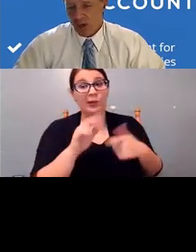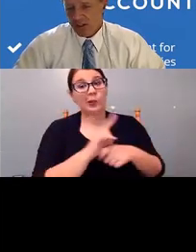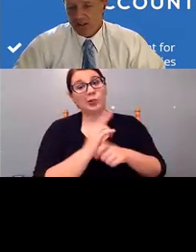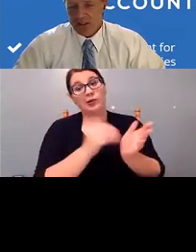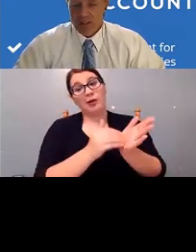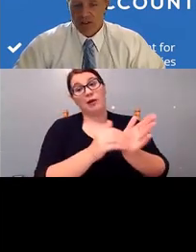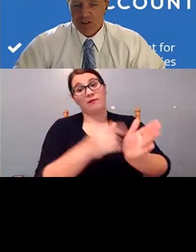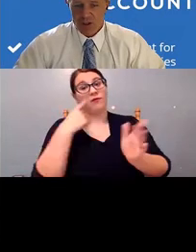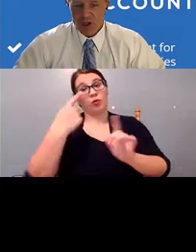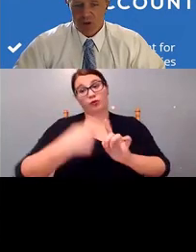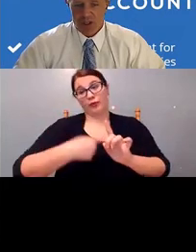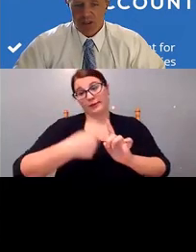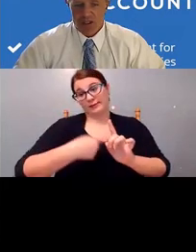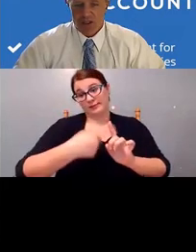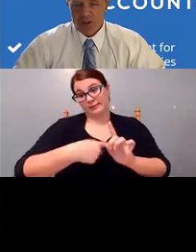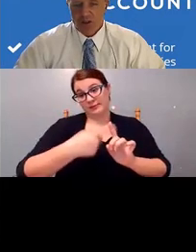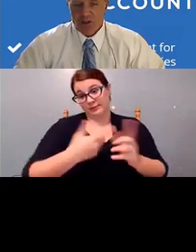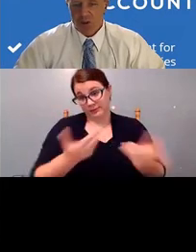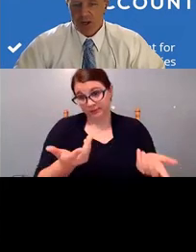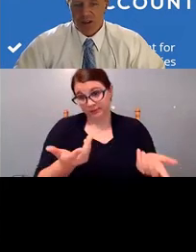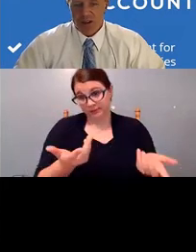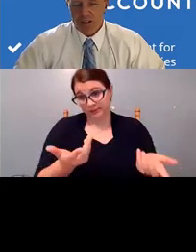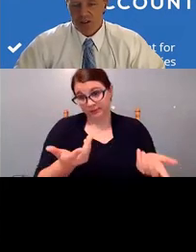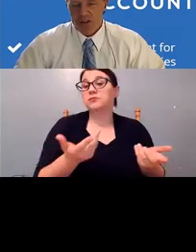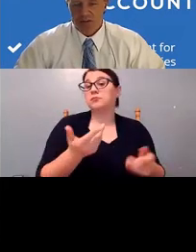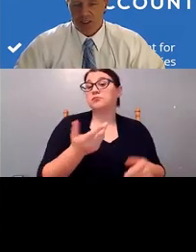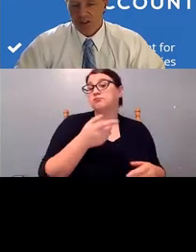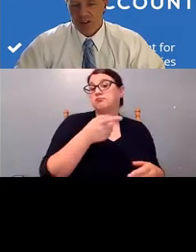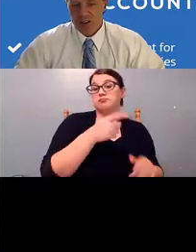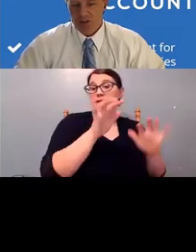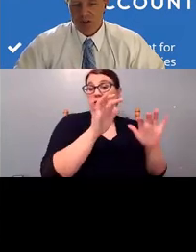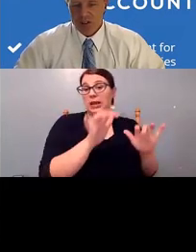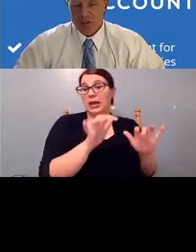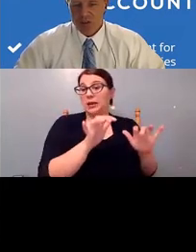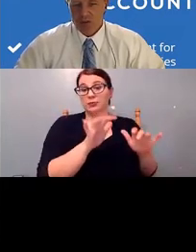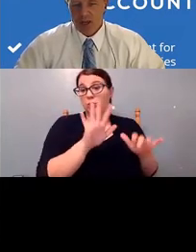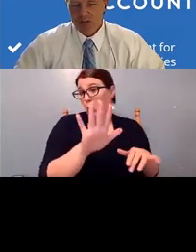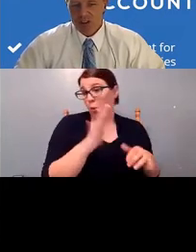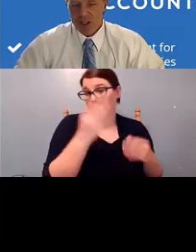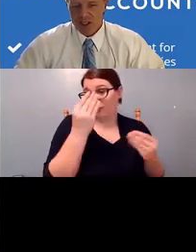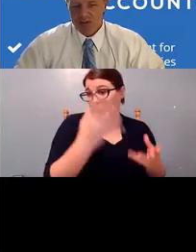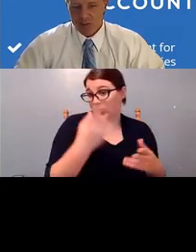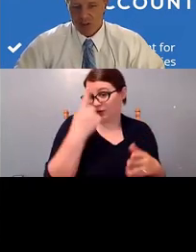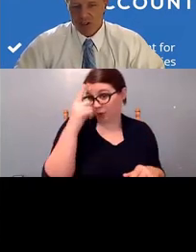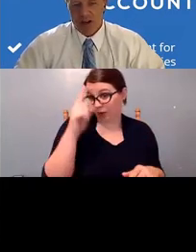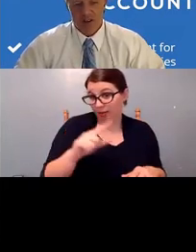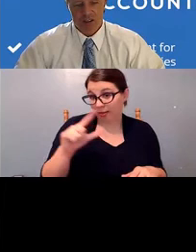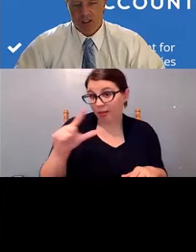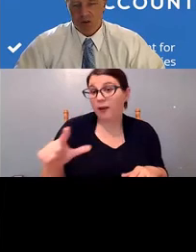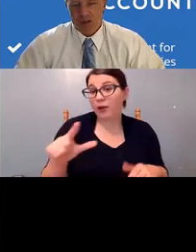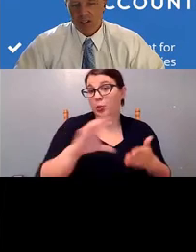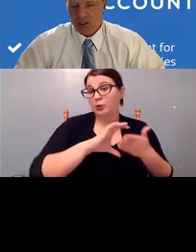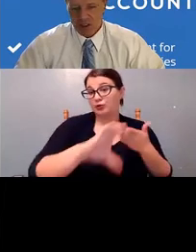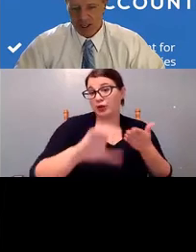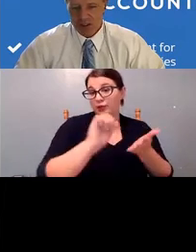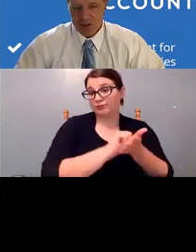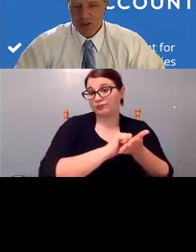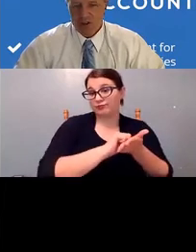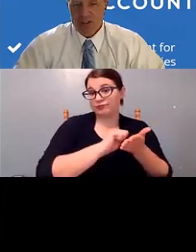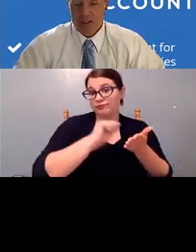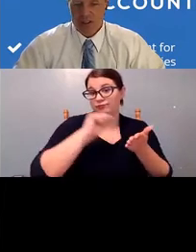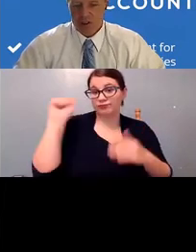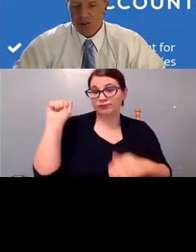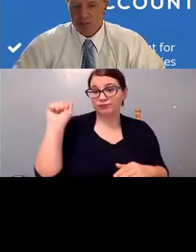pay rent. So they'll go in and they'll write out the information to be able to have a check cut from their account and sent directly to the